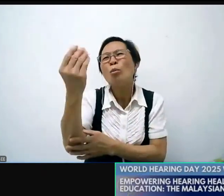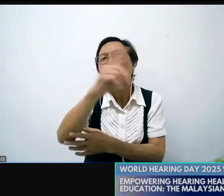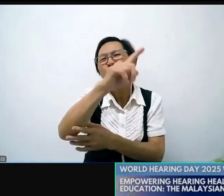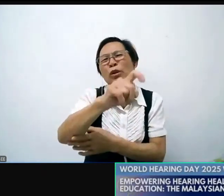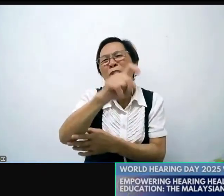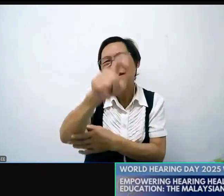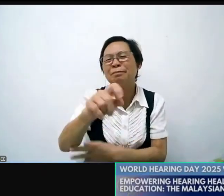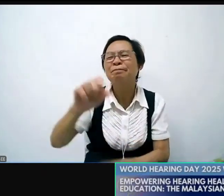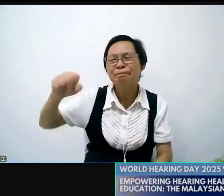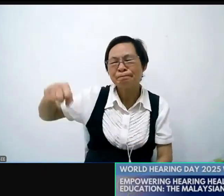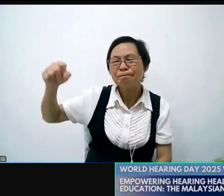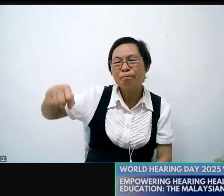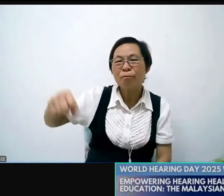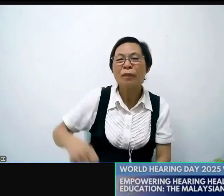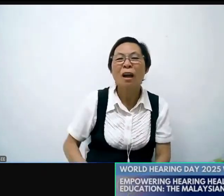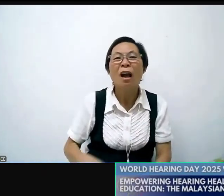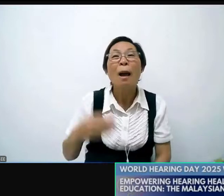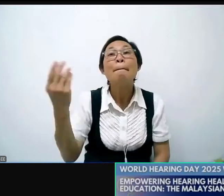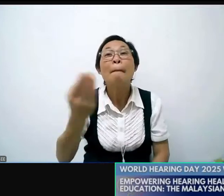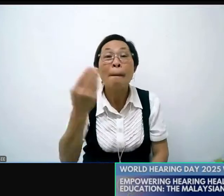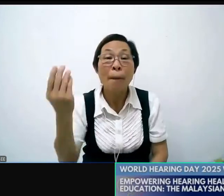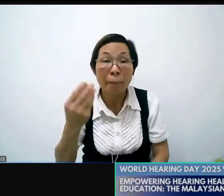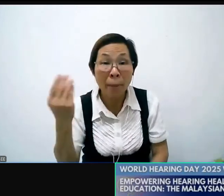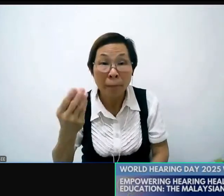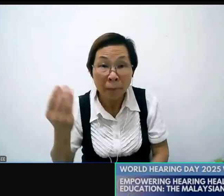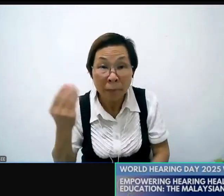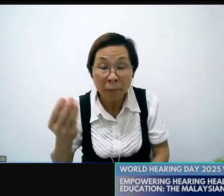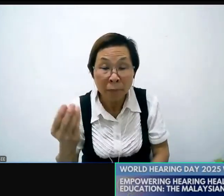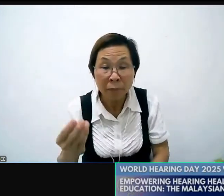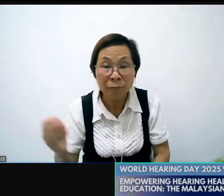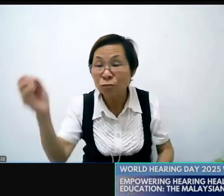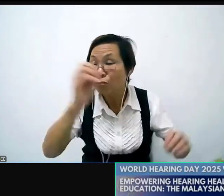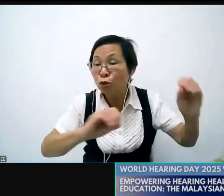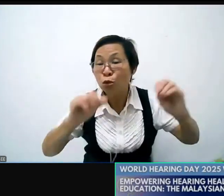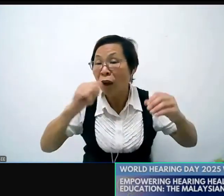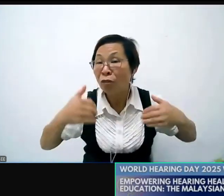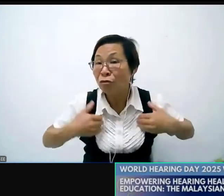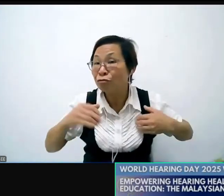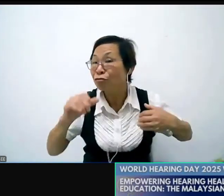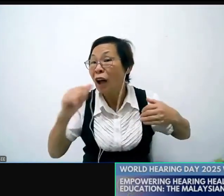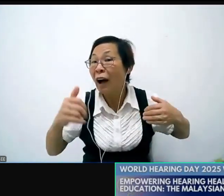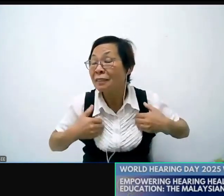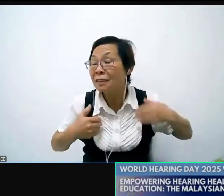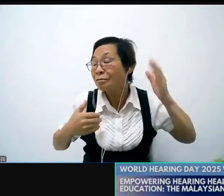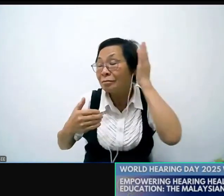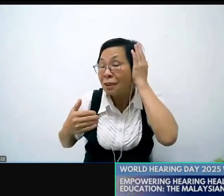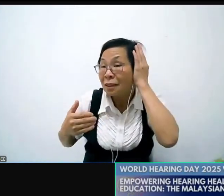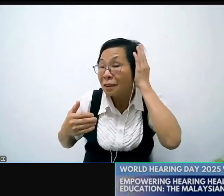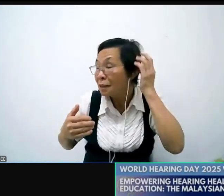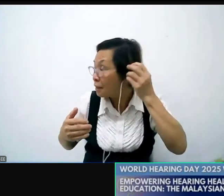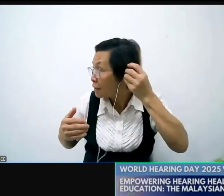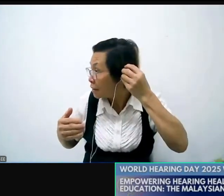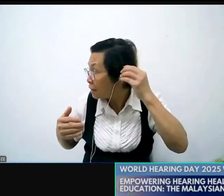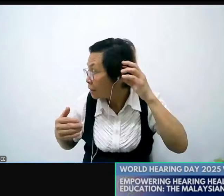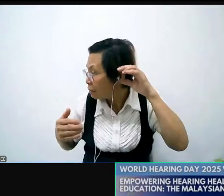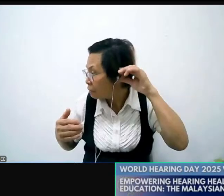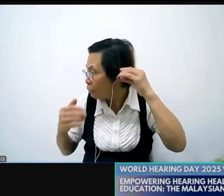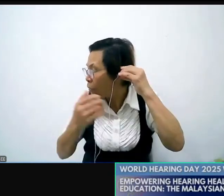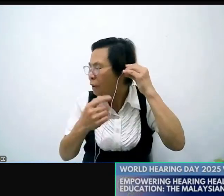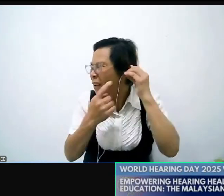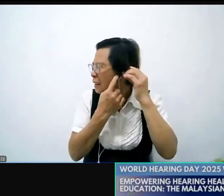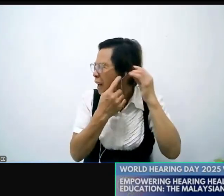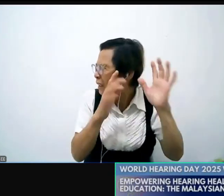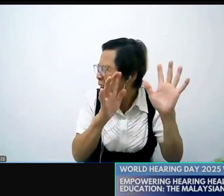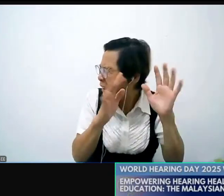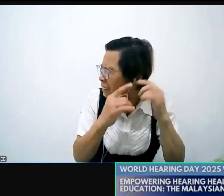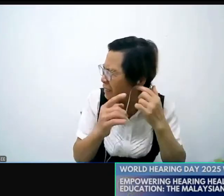yeah, typically when absent of the ear, they can't hear that well. So